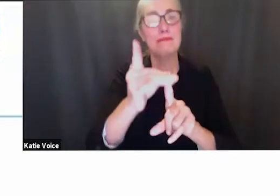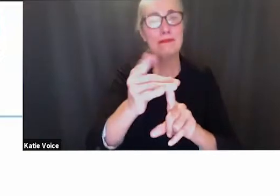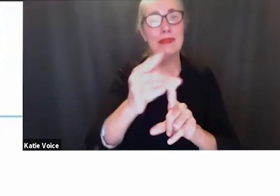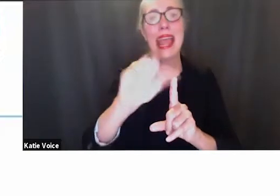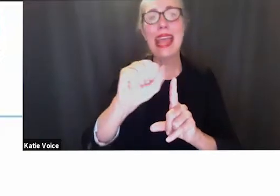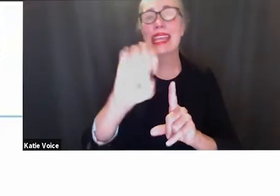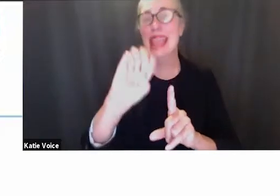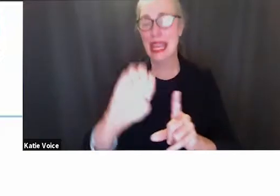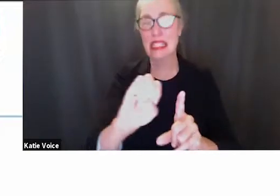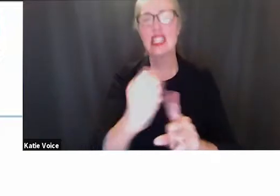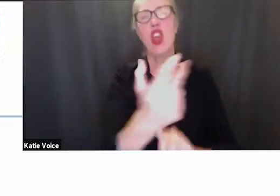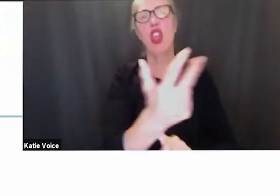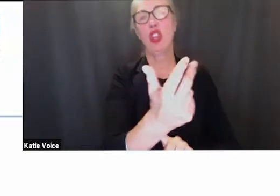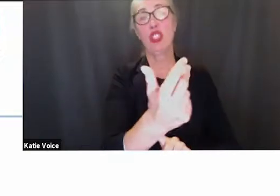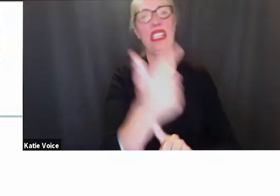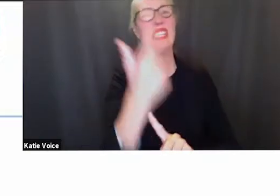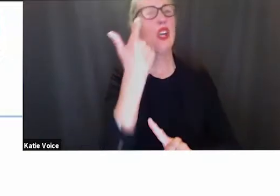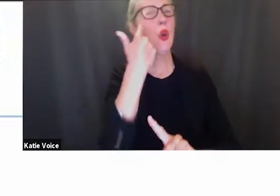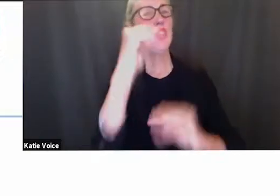of